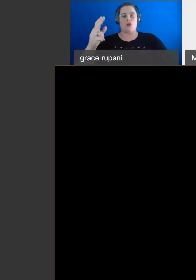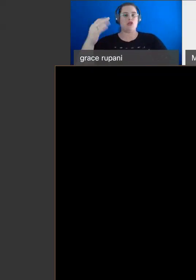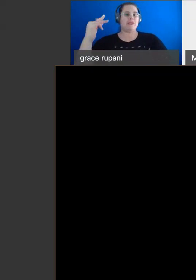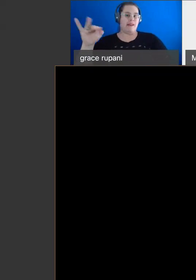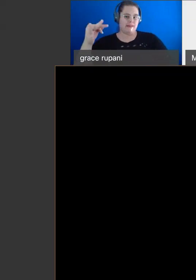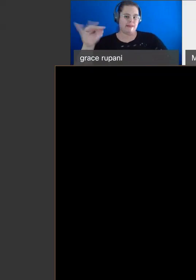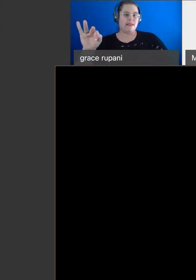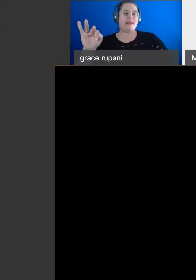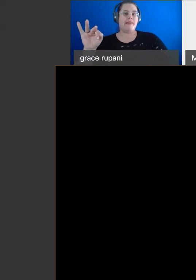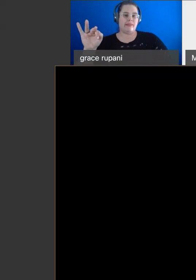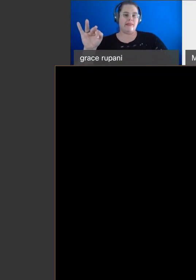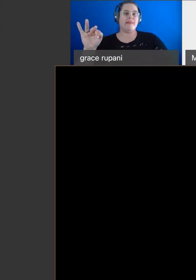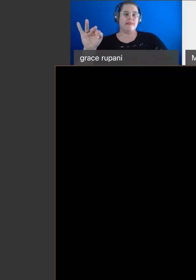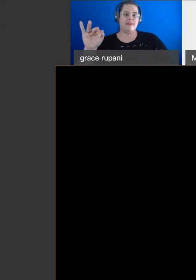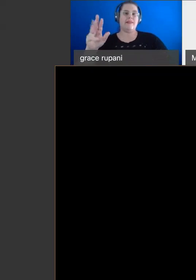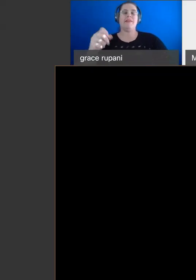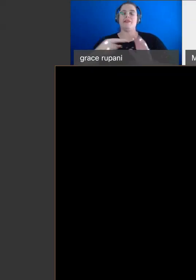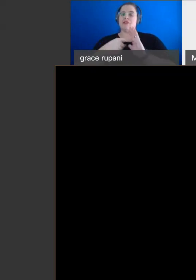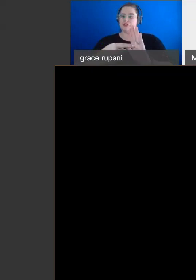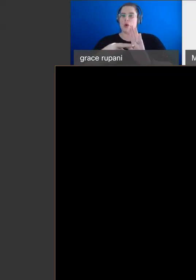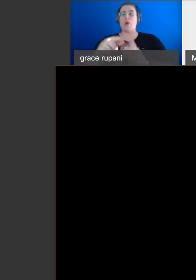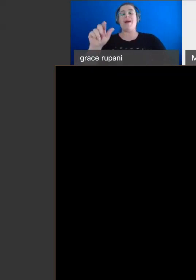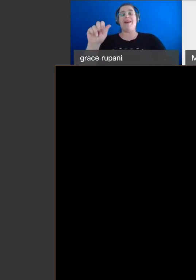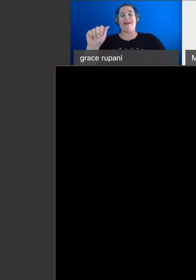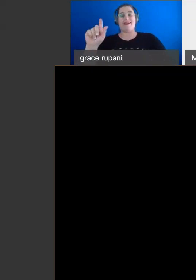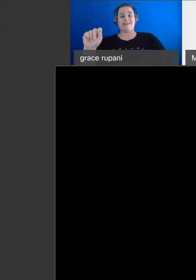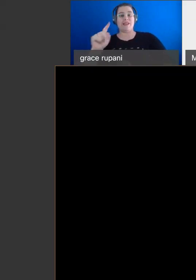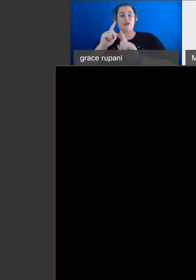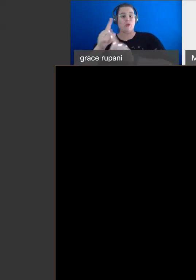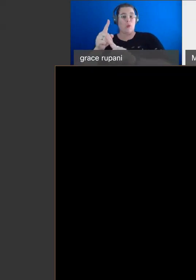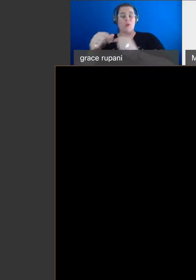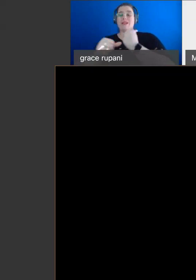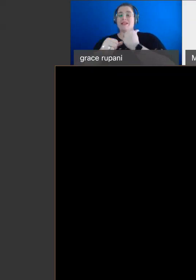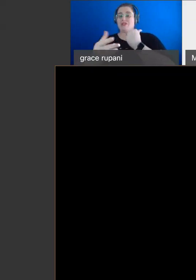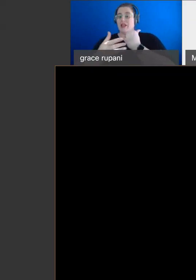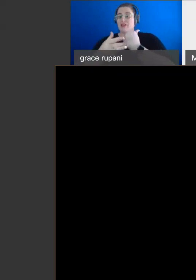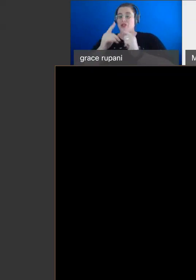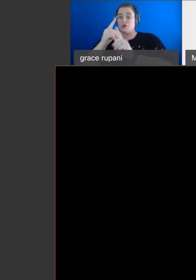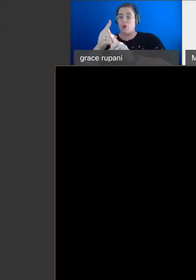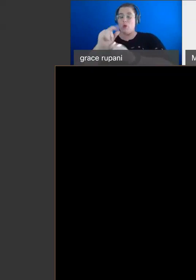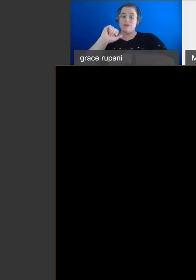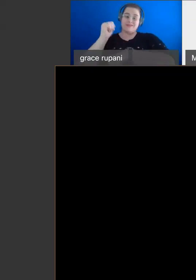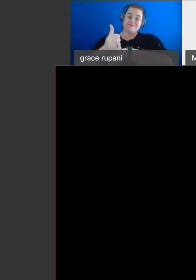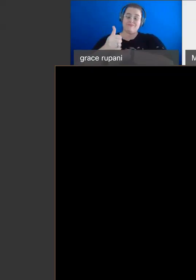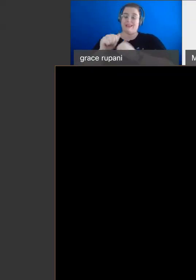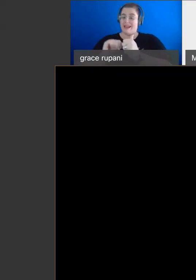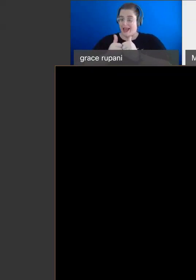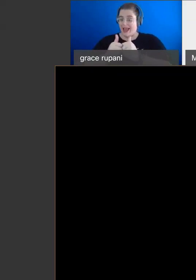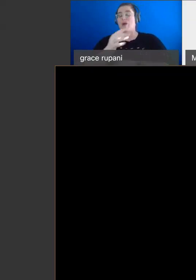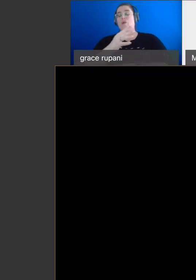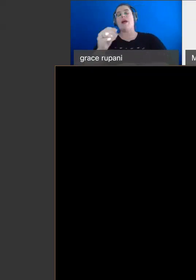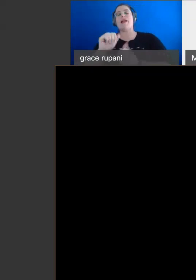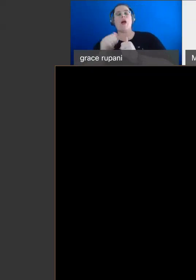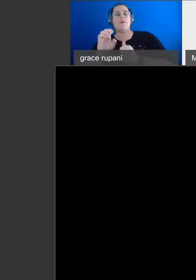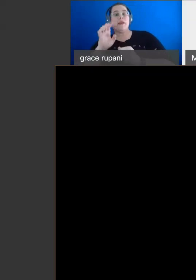Really showing how to create assistive technology goals and how to go about creatively thinking about people we support and how we